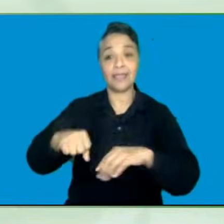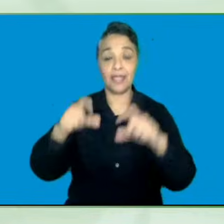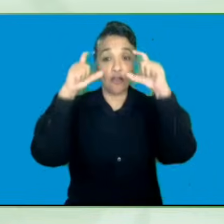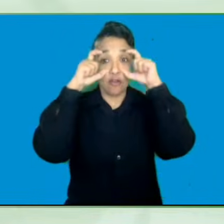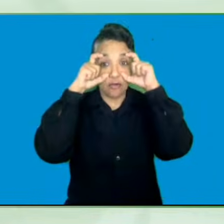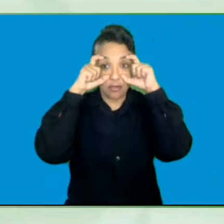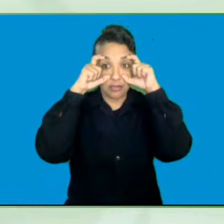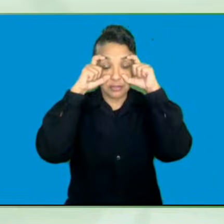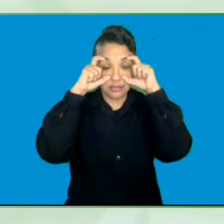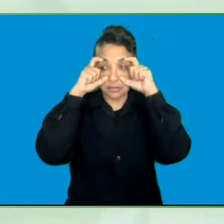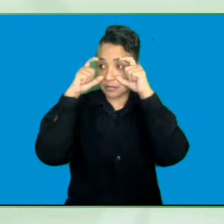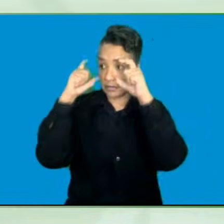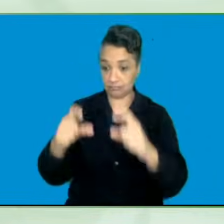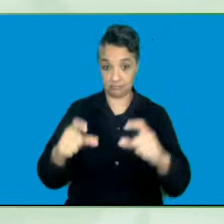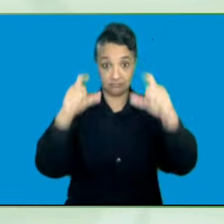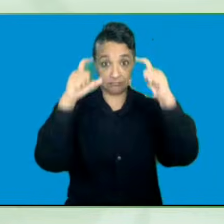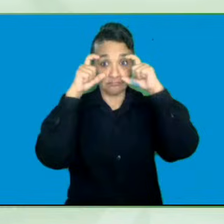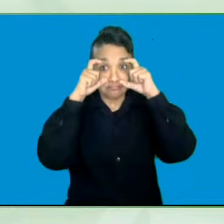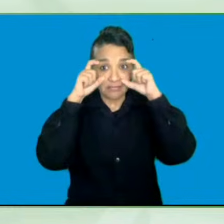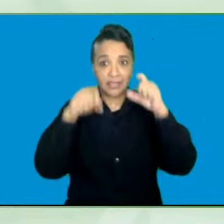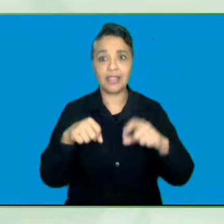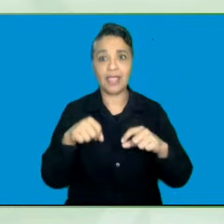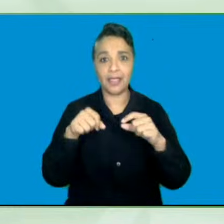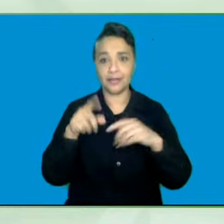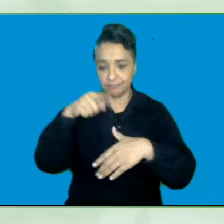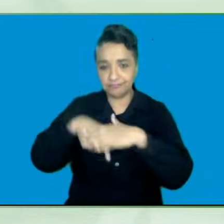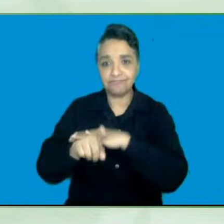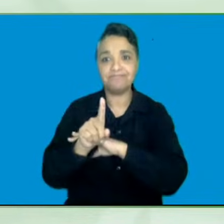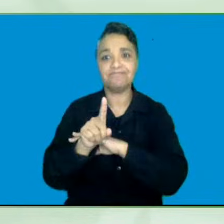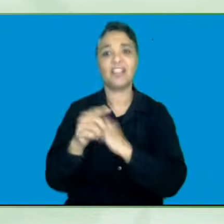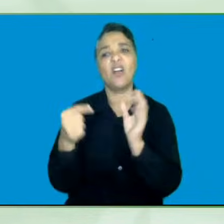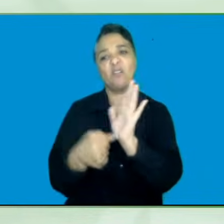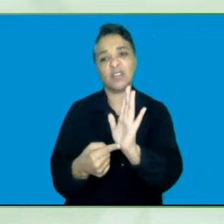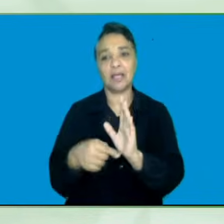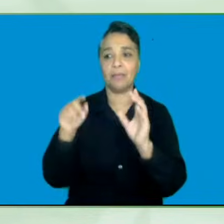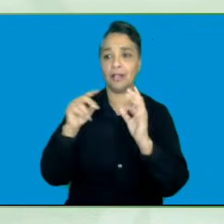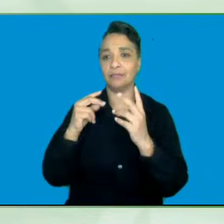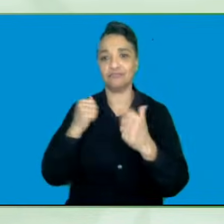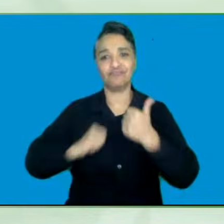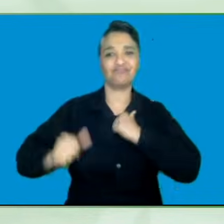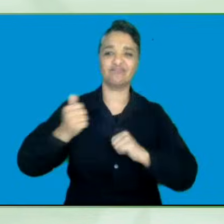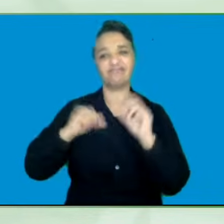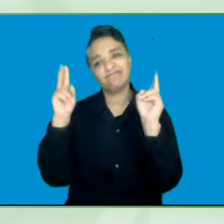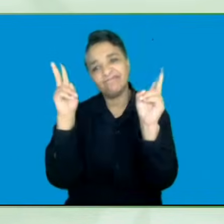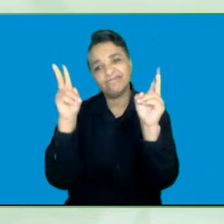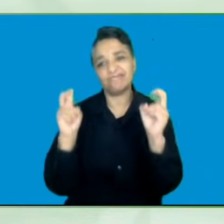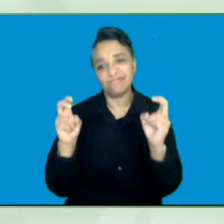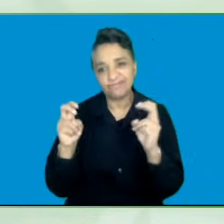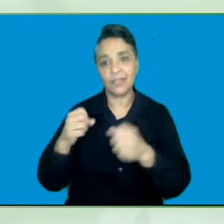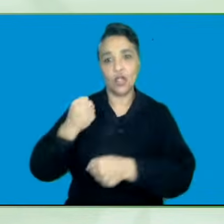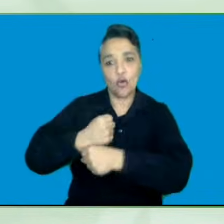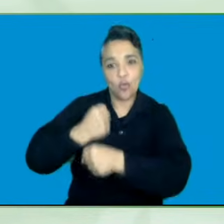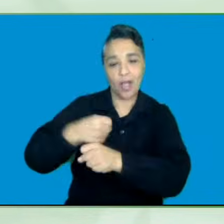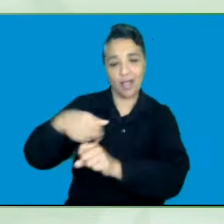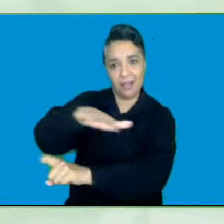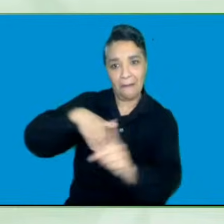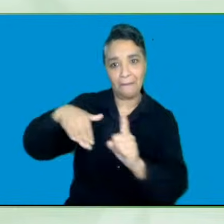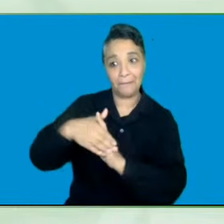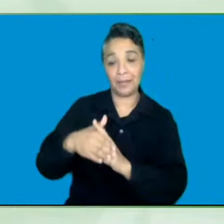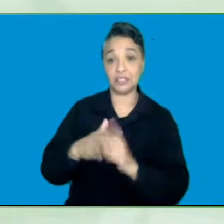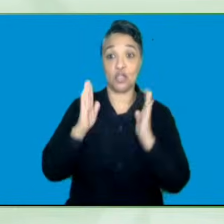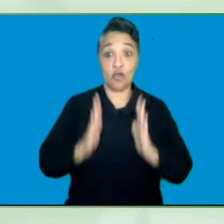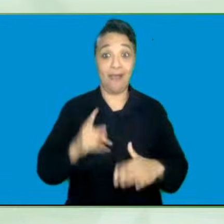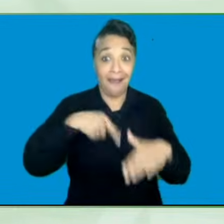actually visit a work site virtually, and they can rehearse task sequences also using the